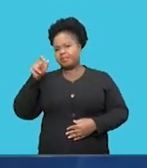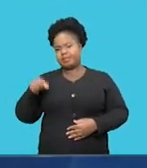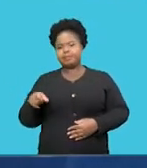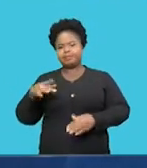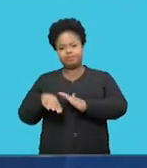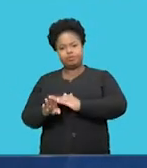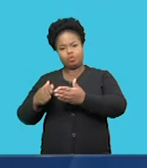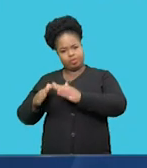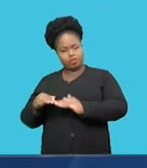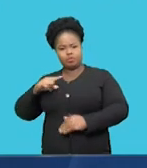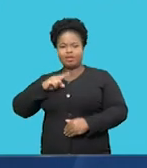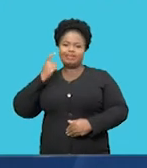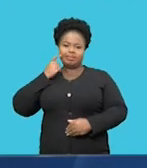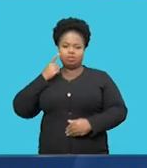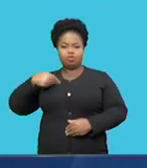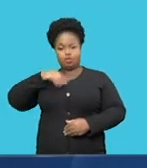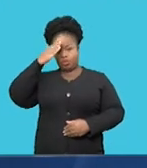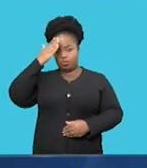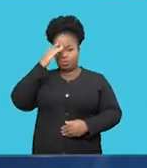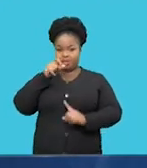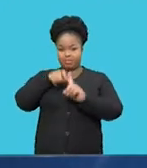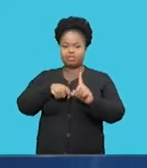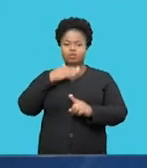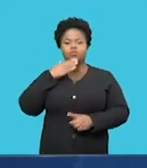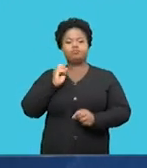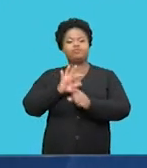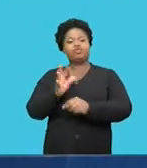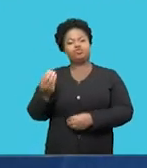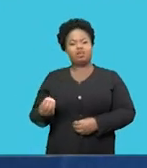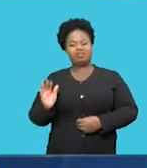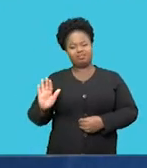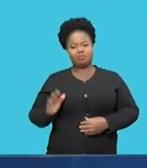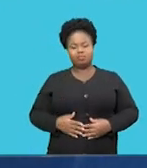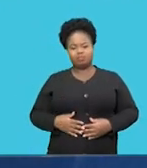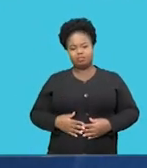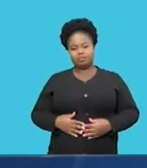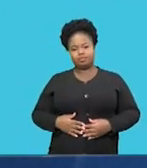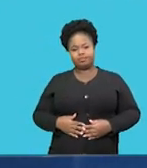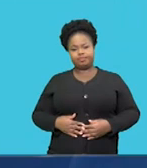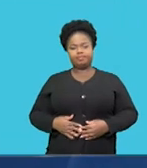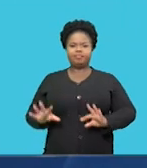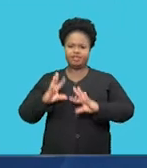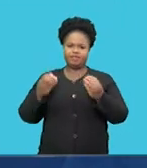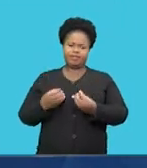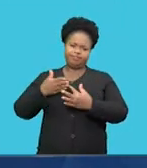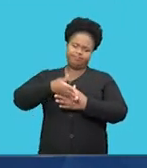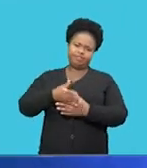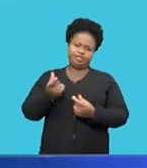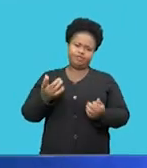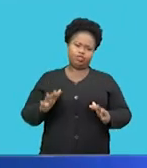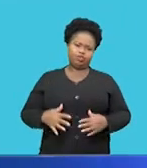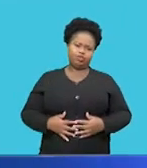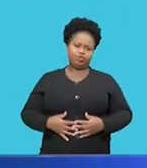community, so that we know there's this person who's affecting our child. So we've put all those interventions in place.